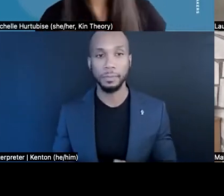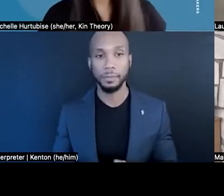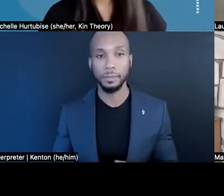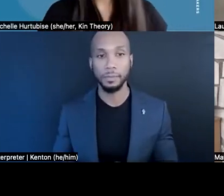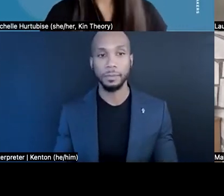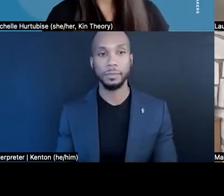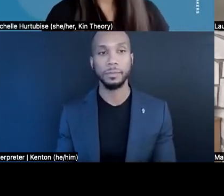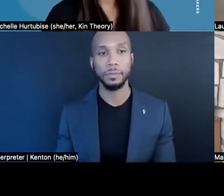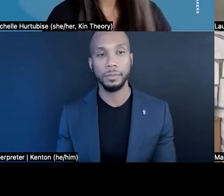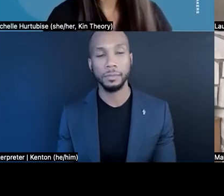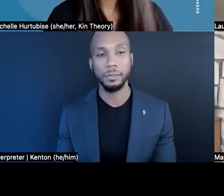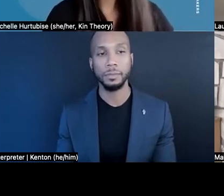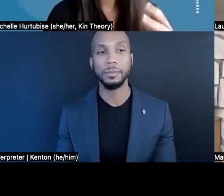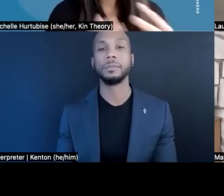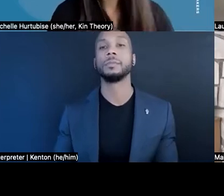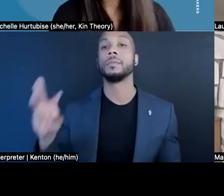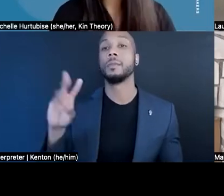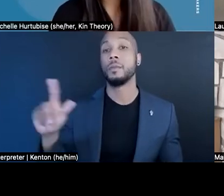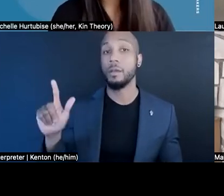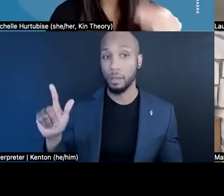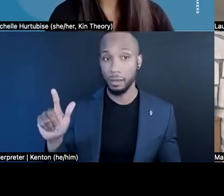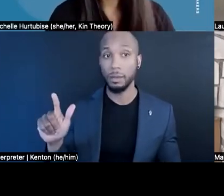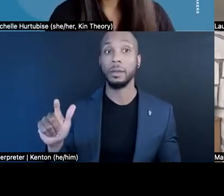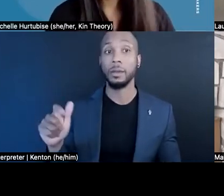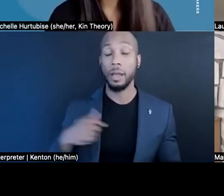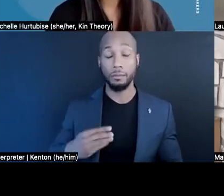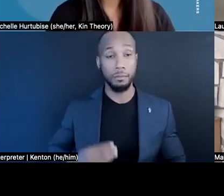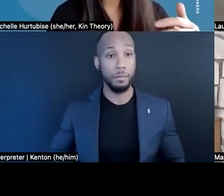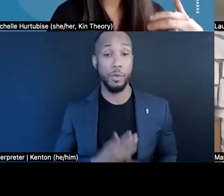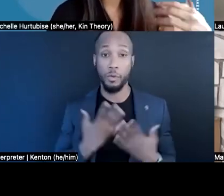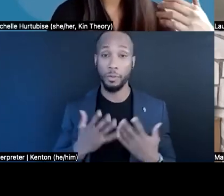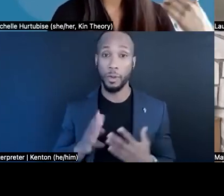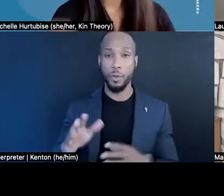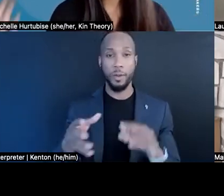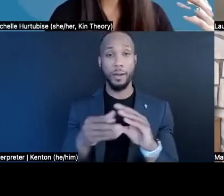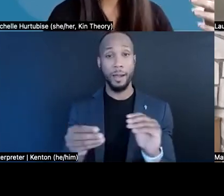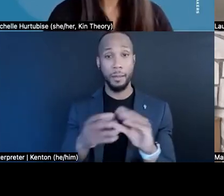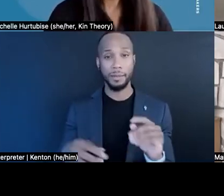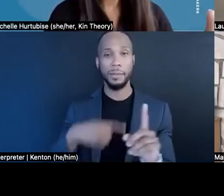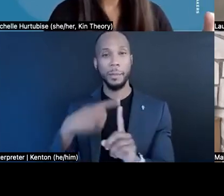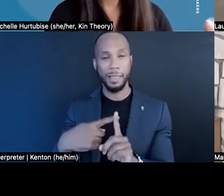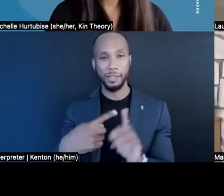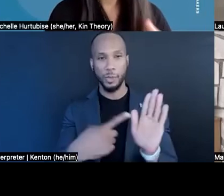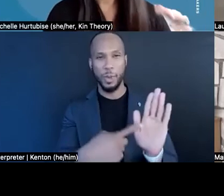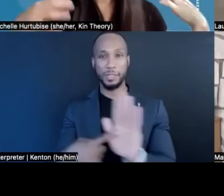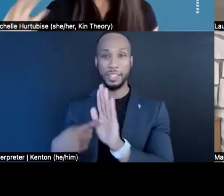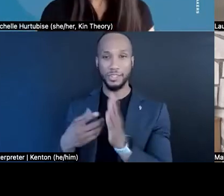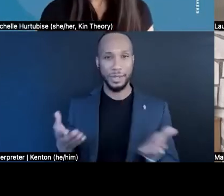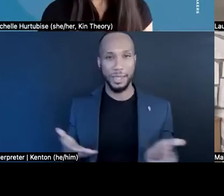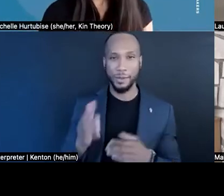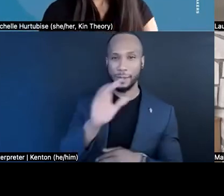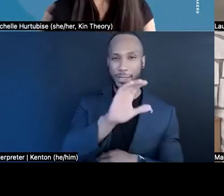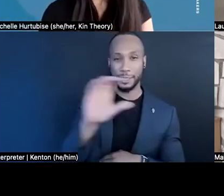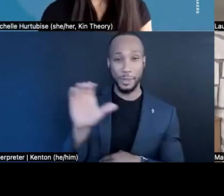Adelante. Well, I am moved by not only what is being said, but also the representation in this room. I can